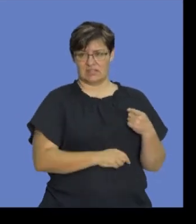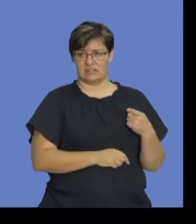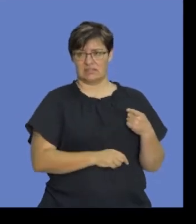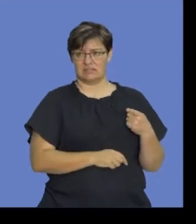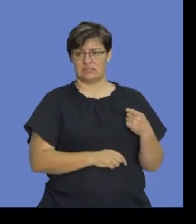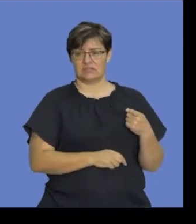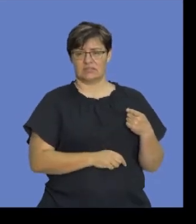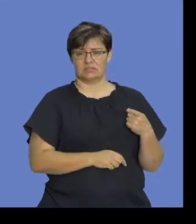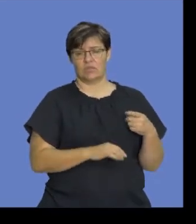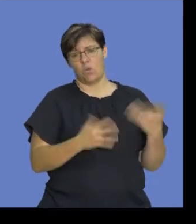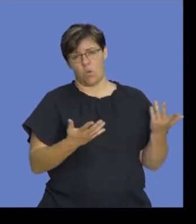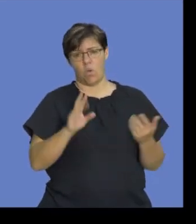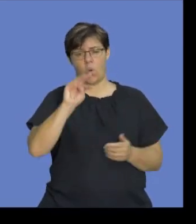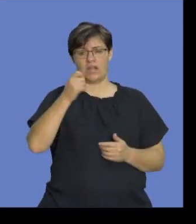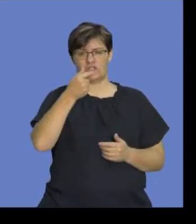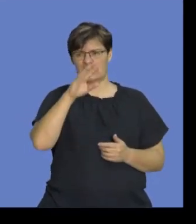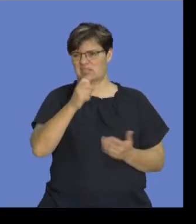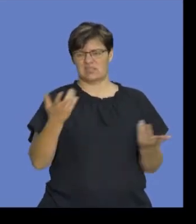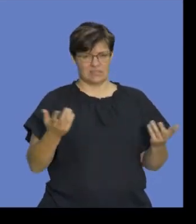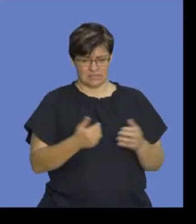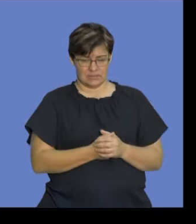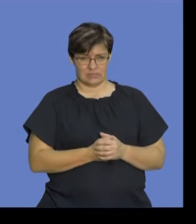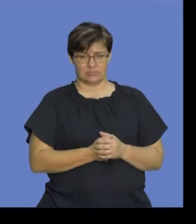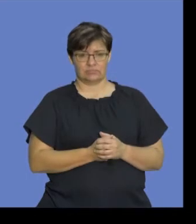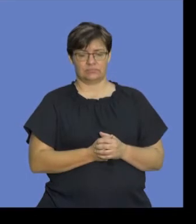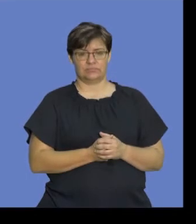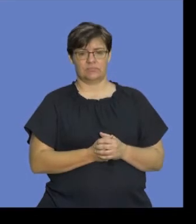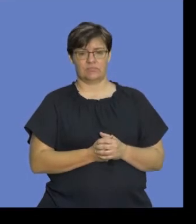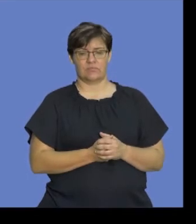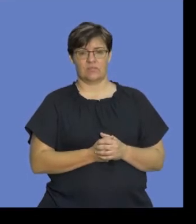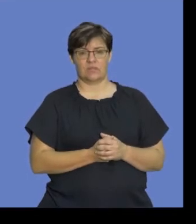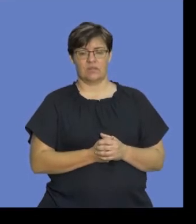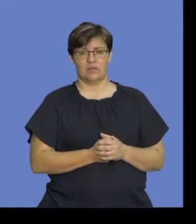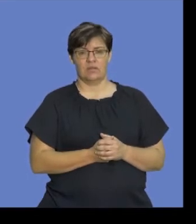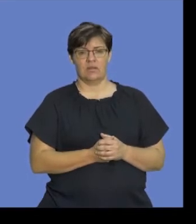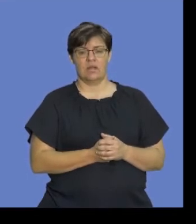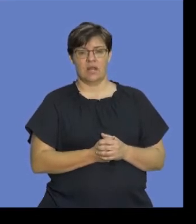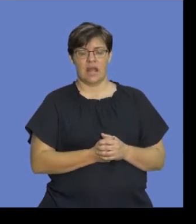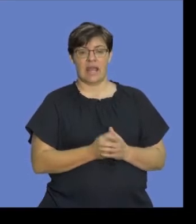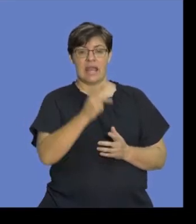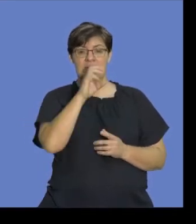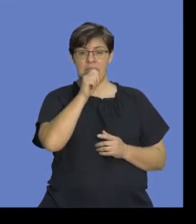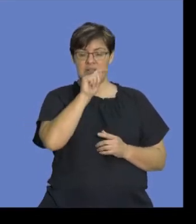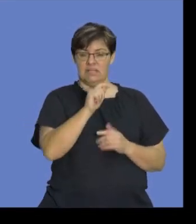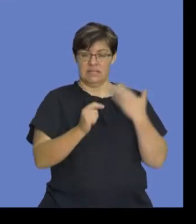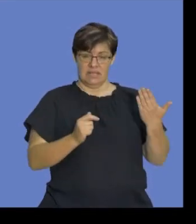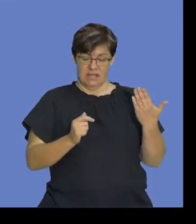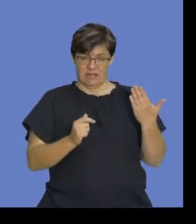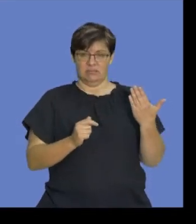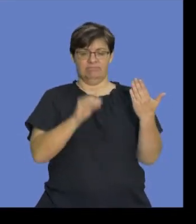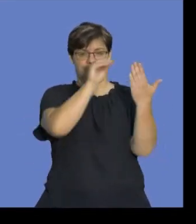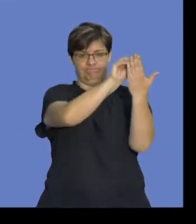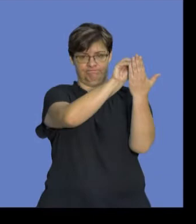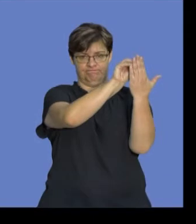or wages, whatever you are paying, and you have an entry on the debit side of the account. There's my